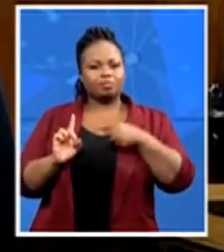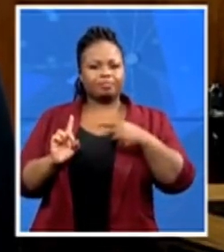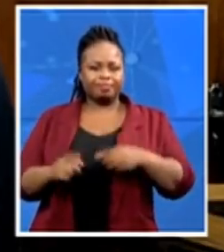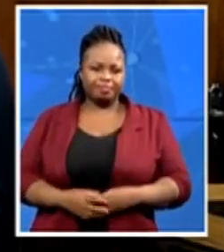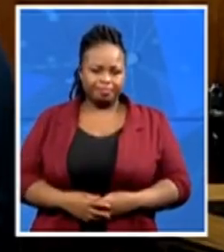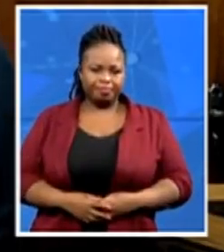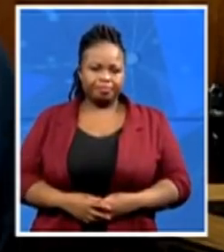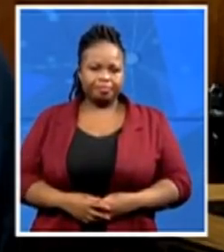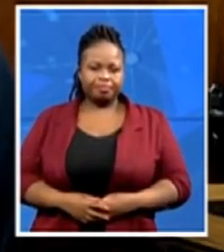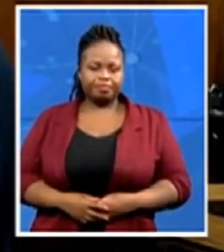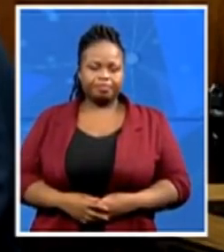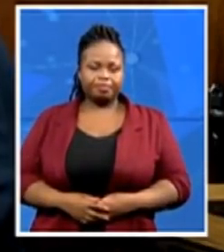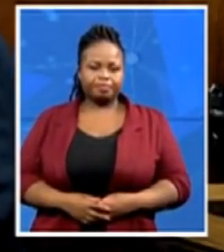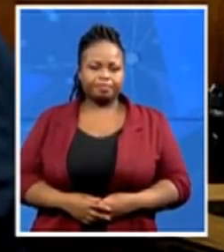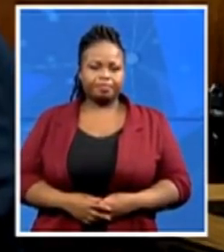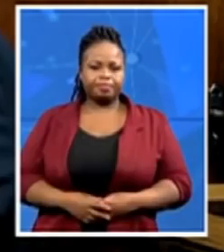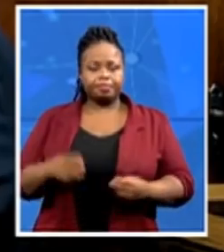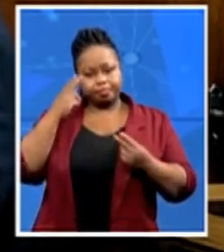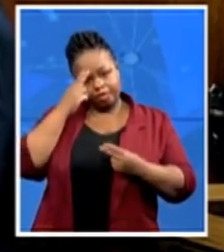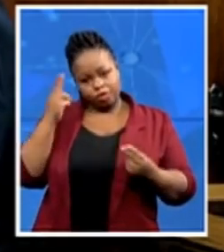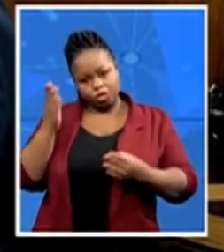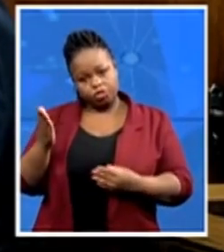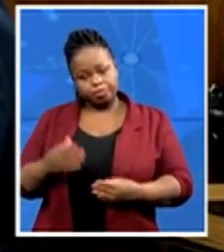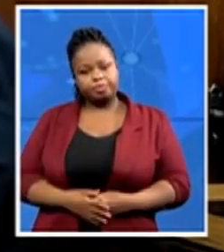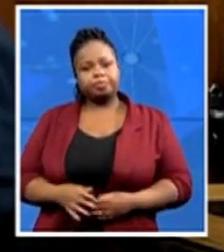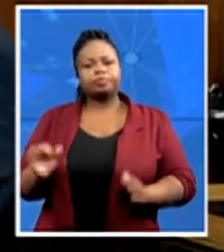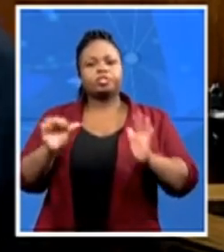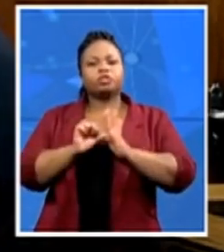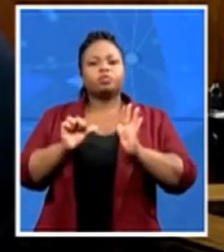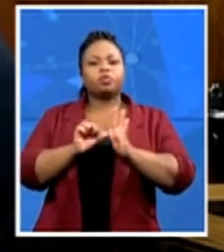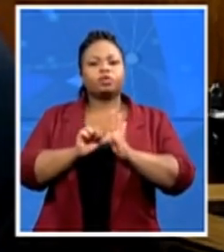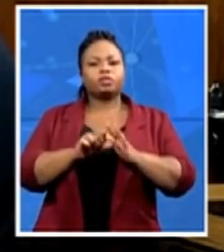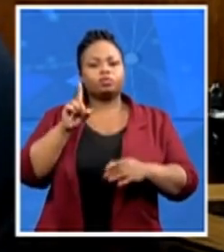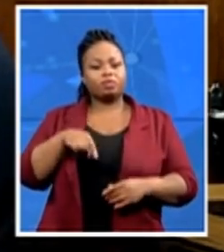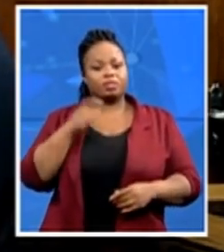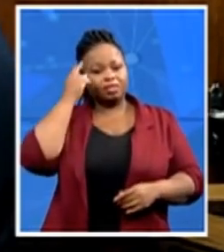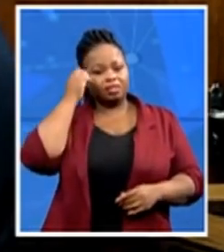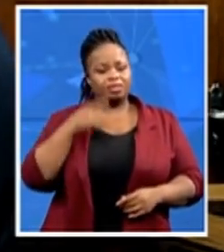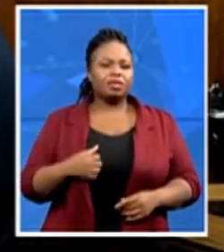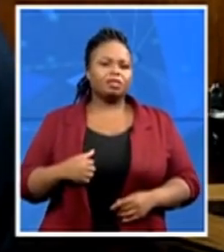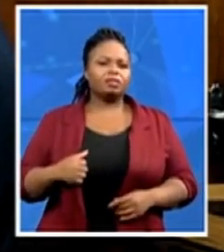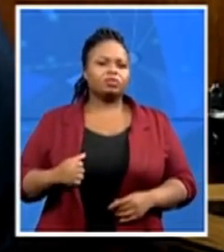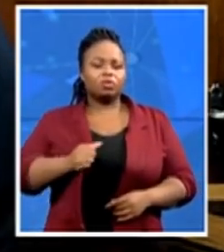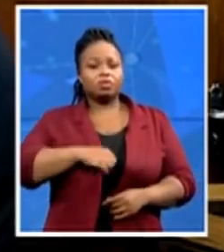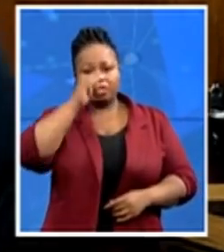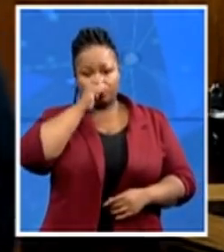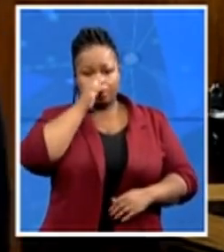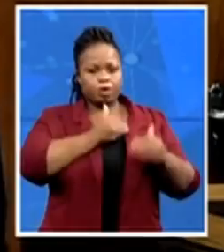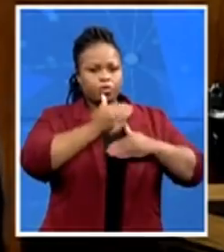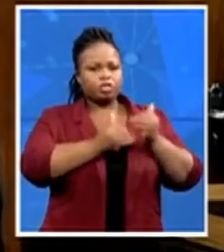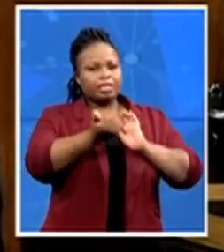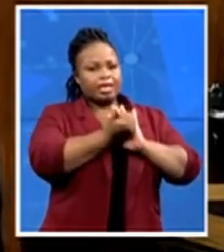also, it's important to understand that it's not only the Criminal Procedure Act but also the National Constitution that plays a role